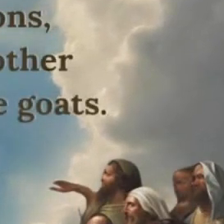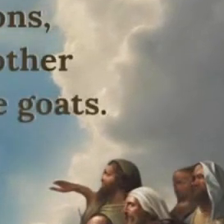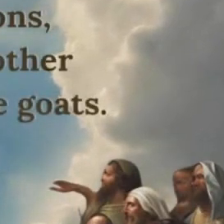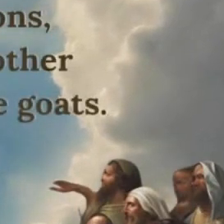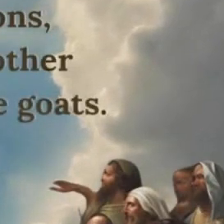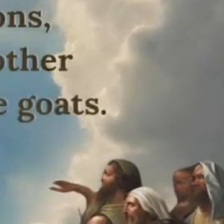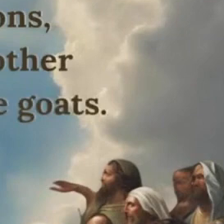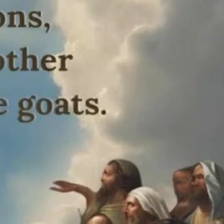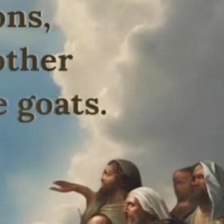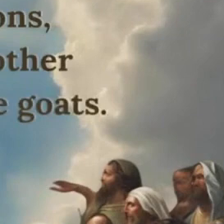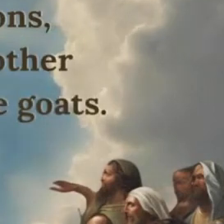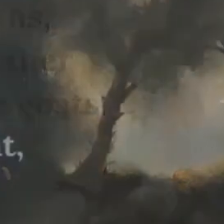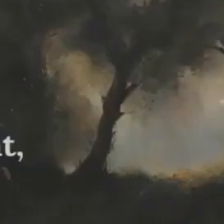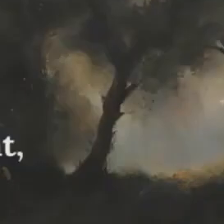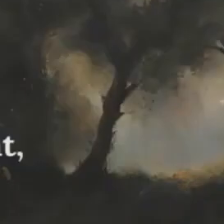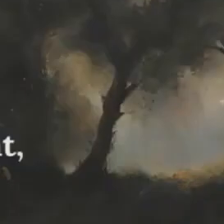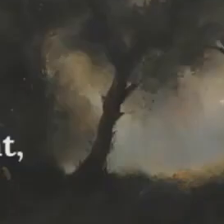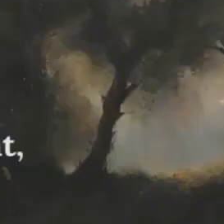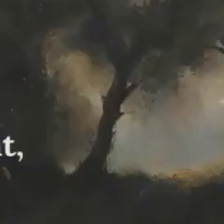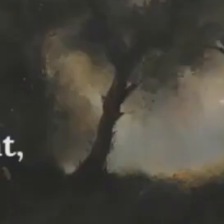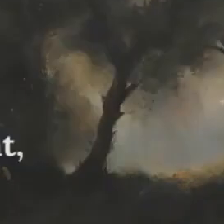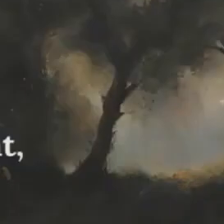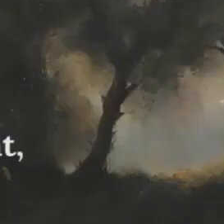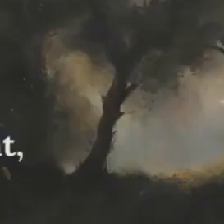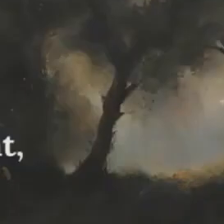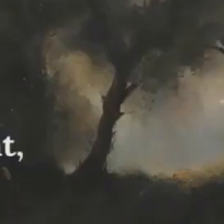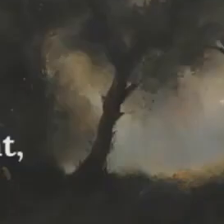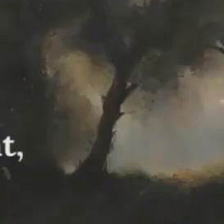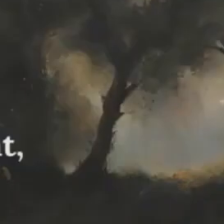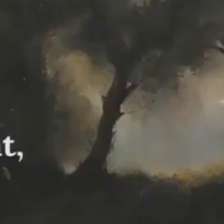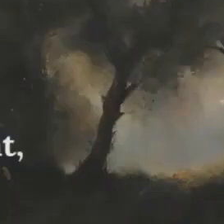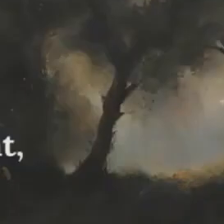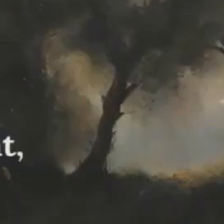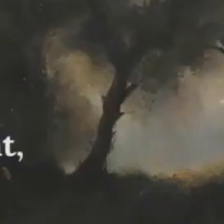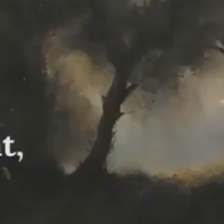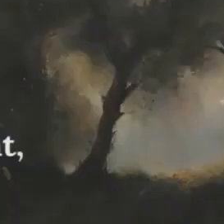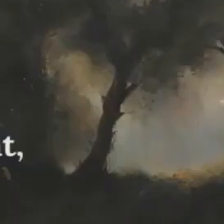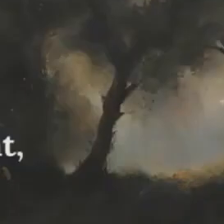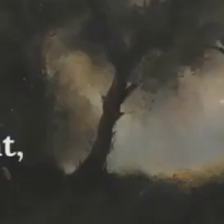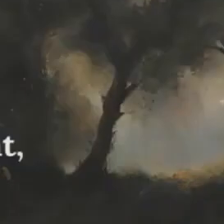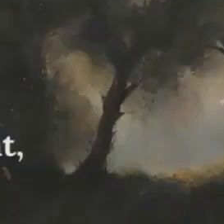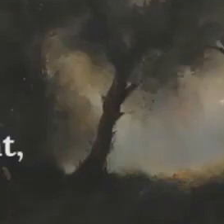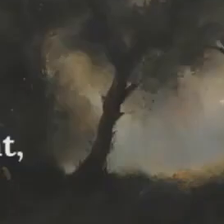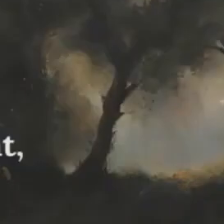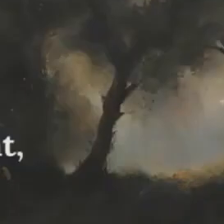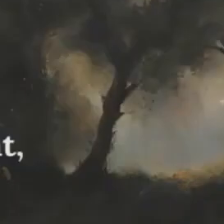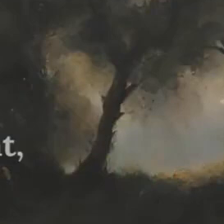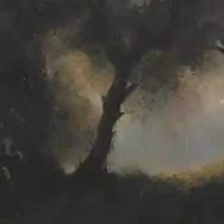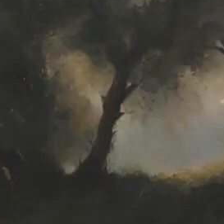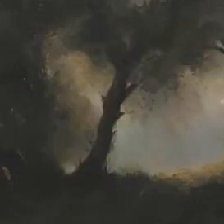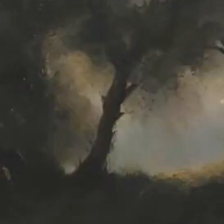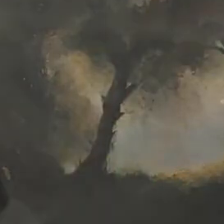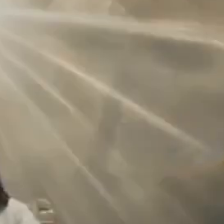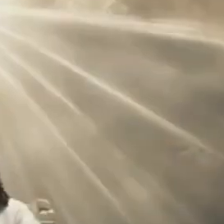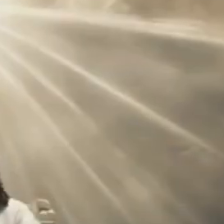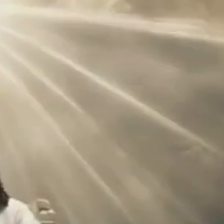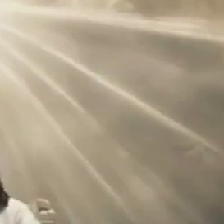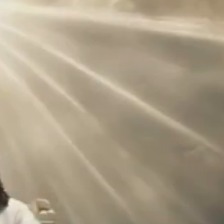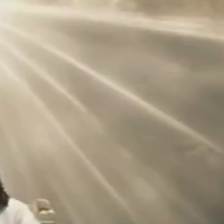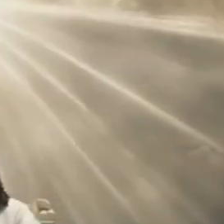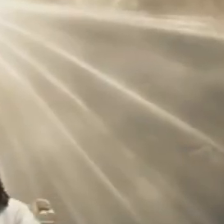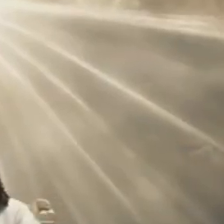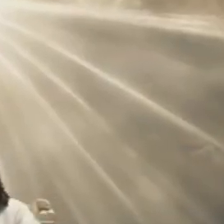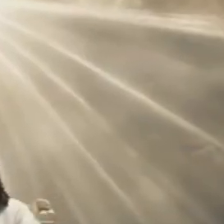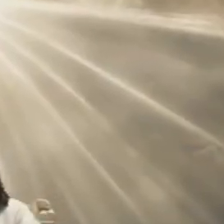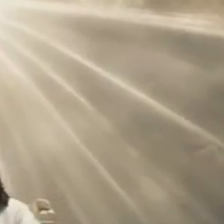separates the sheep from the goats. And He will place the sheep on His right, but the goats on the left. Then the King